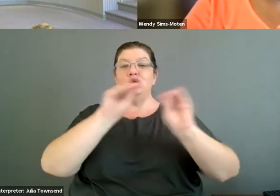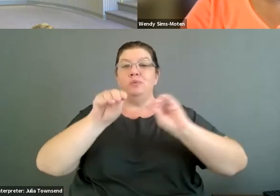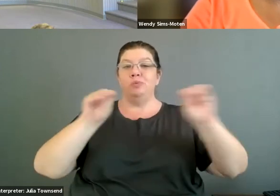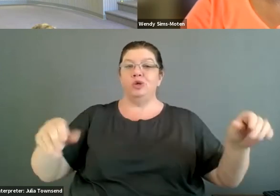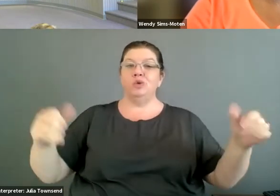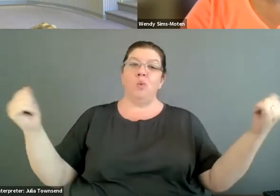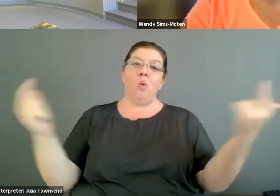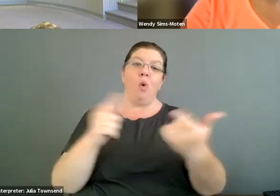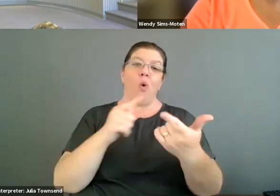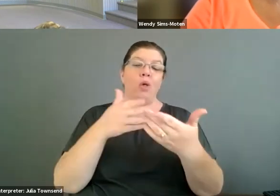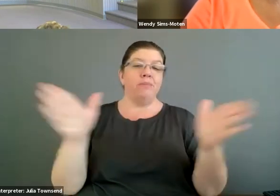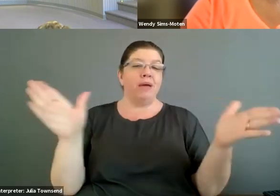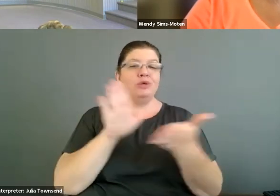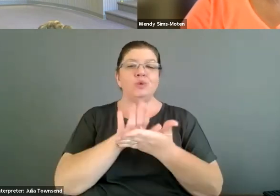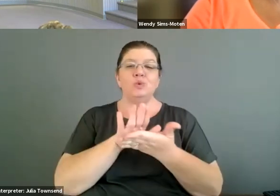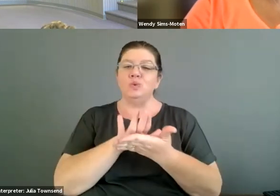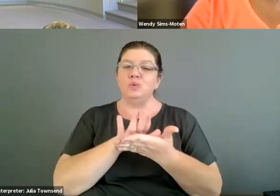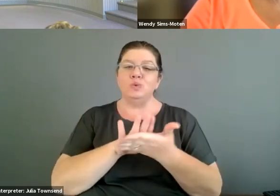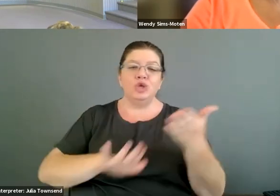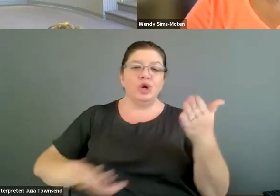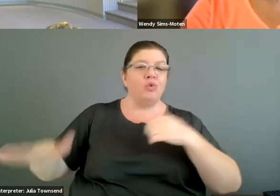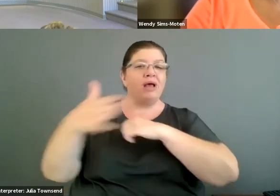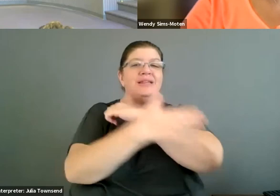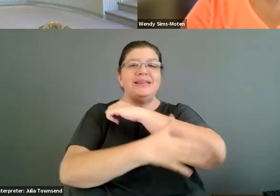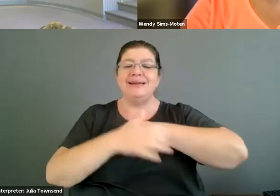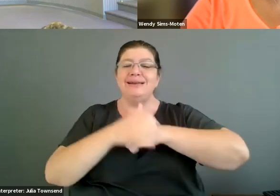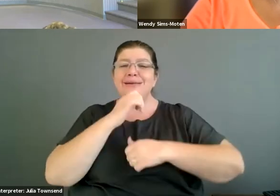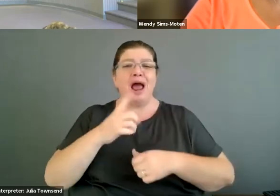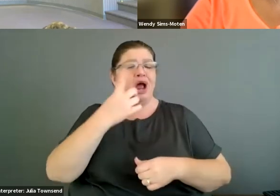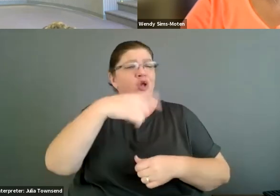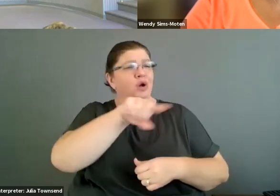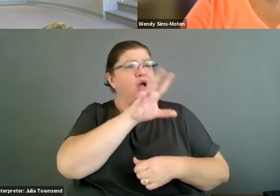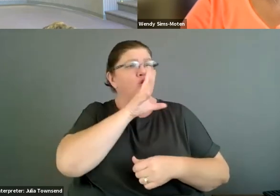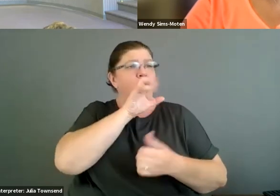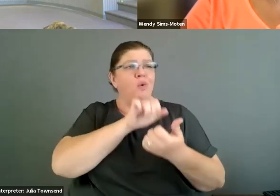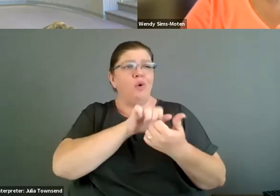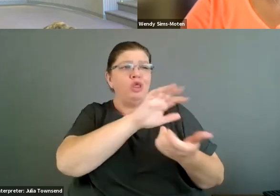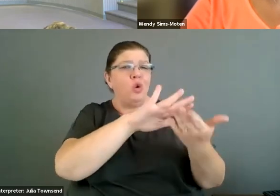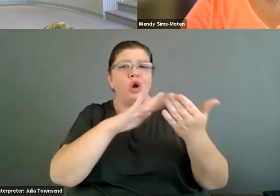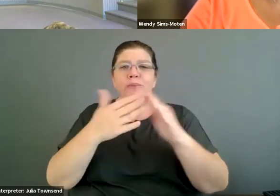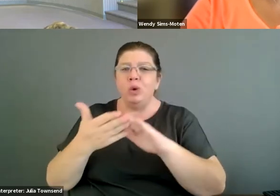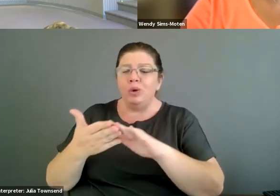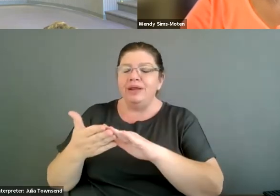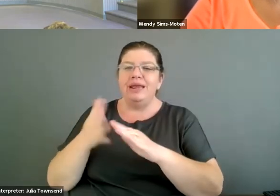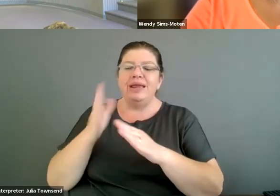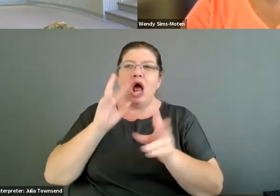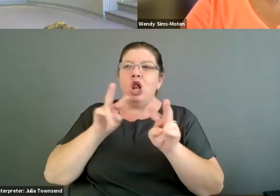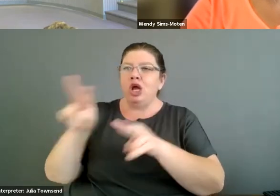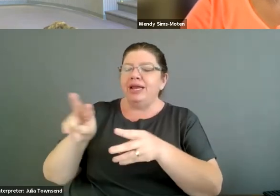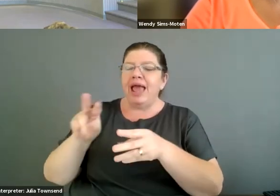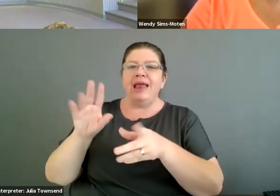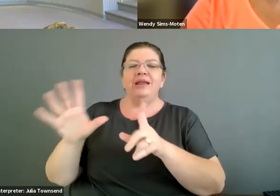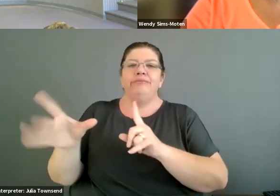nation. This was not you guys talking to your community. This was not looking at the case counts.